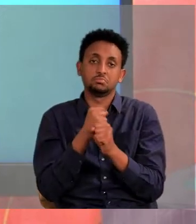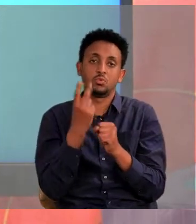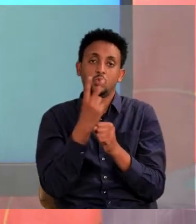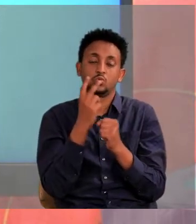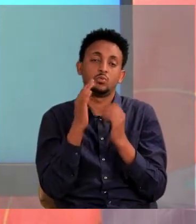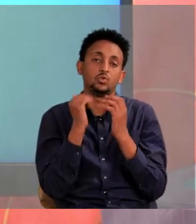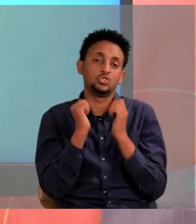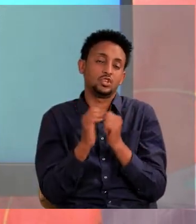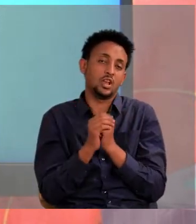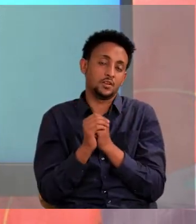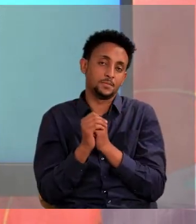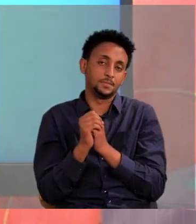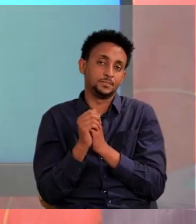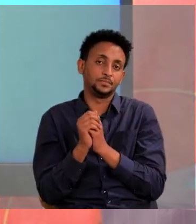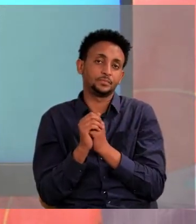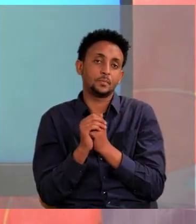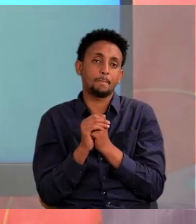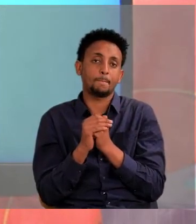work. Okay?